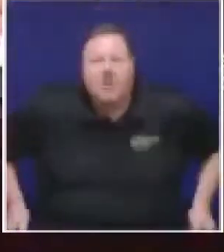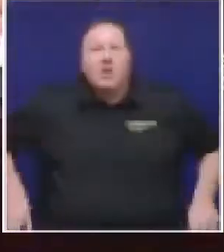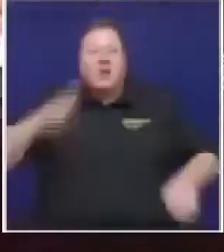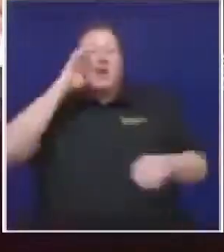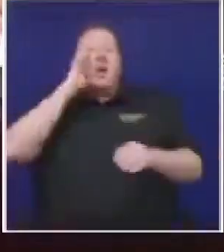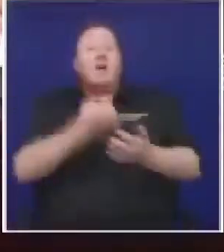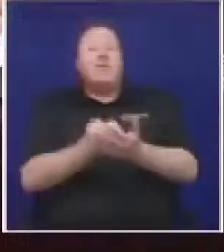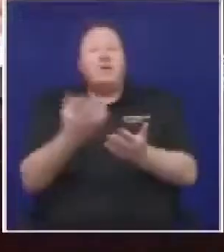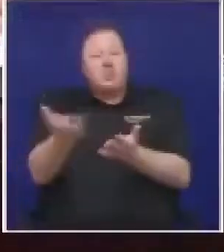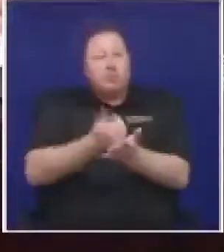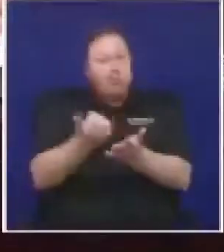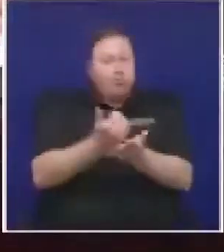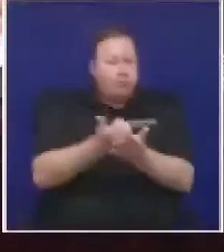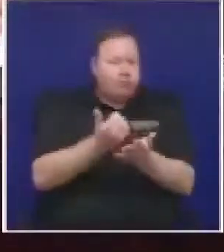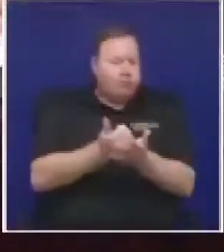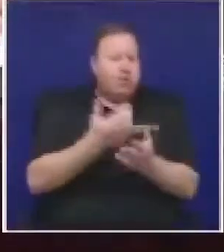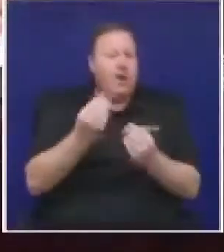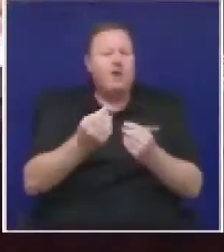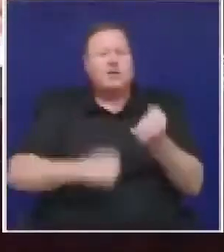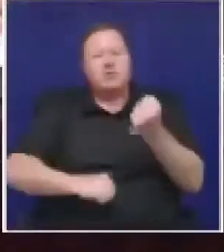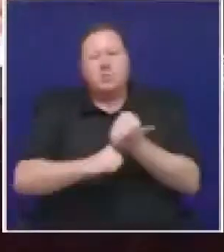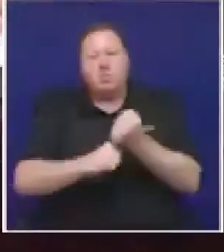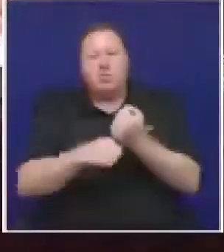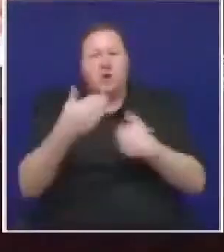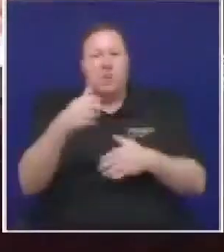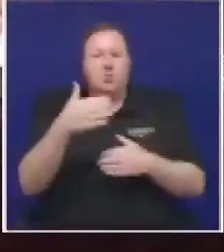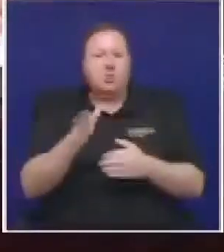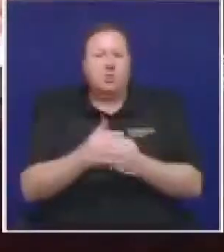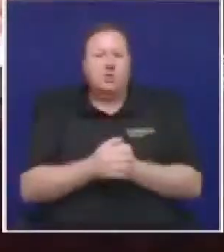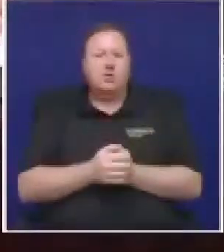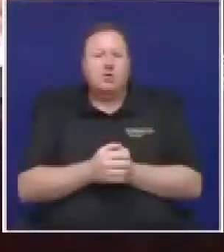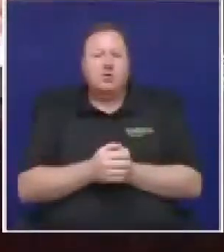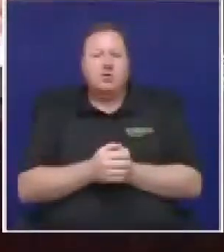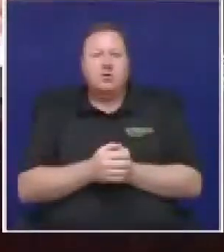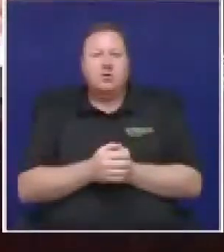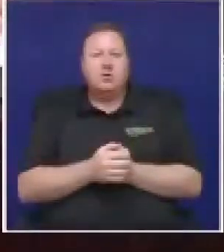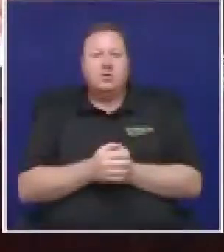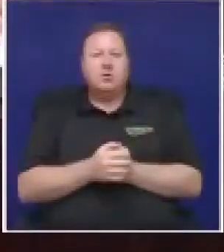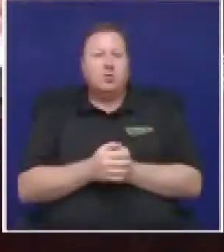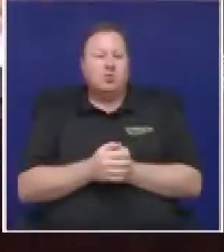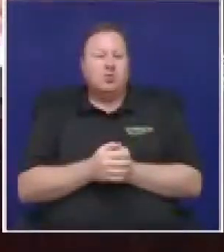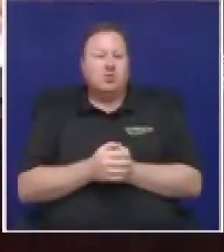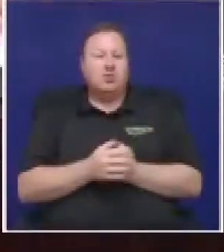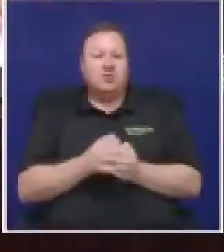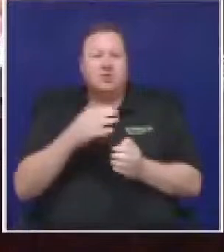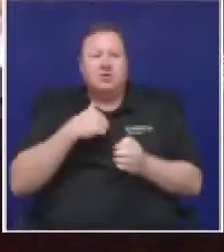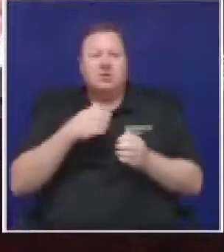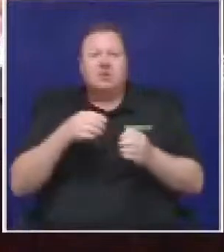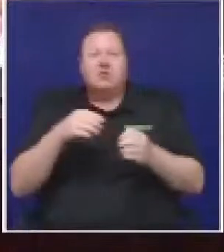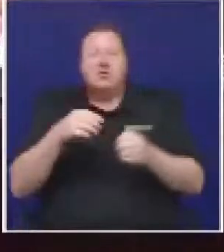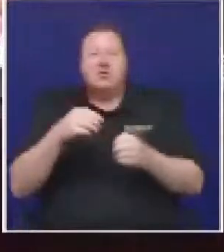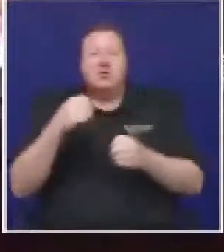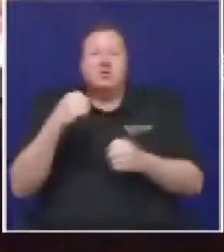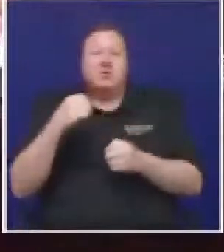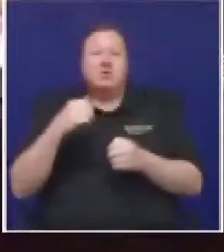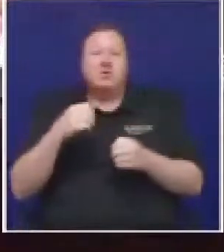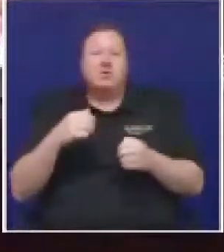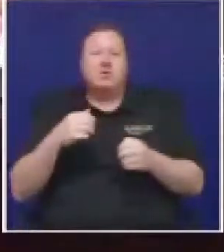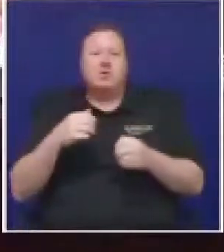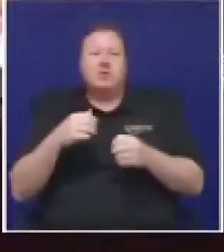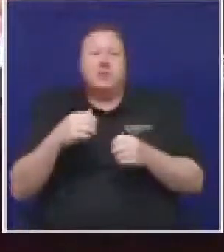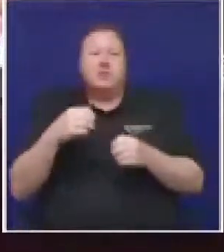extraditions. These relationships are further structured through bilateral ministerial memoranda of